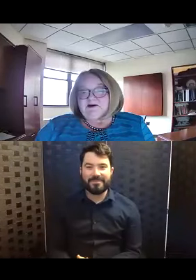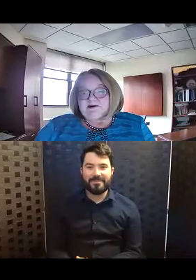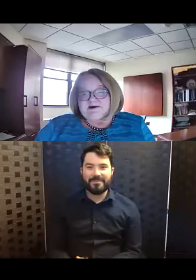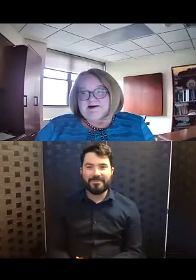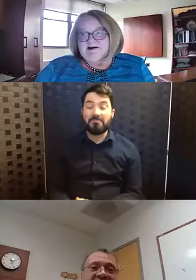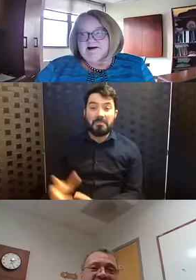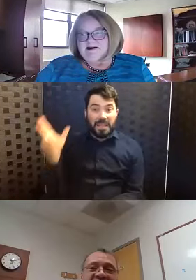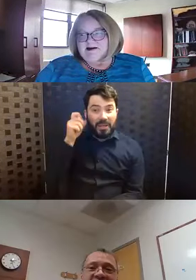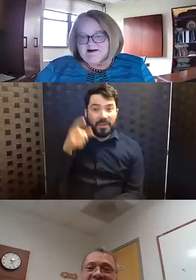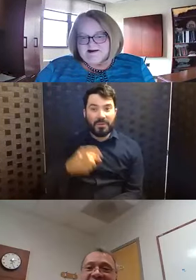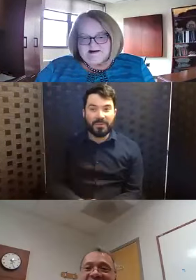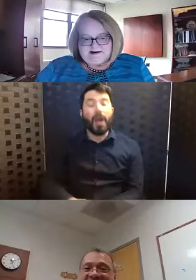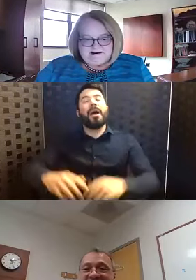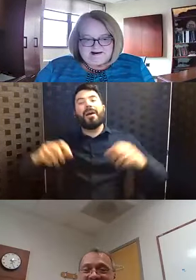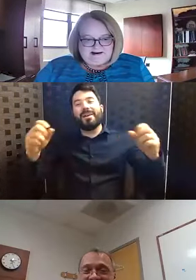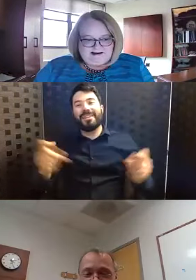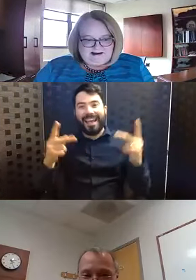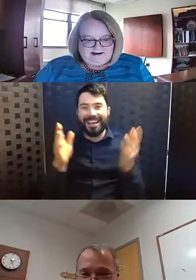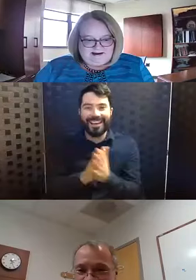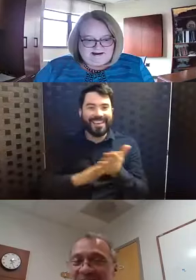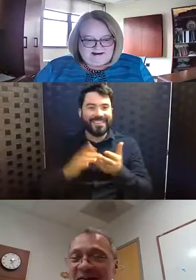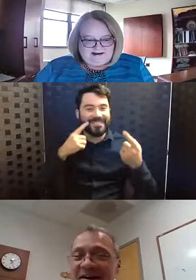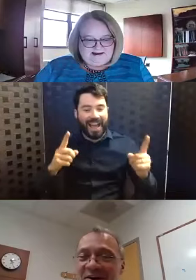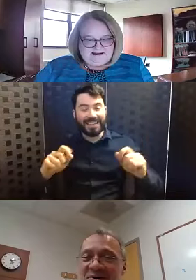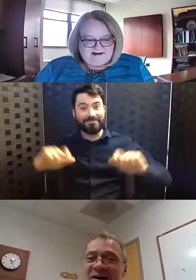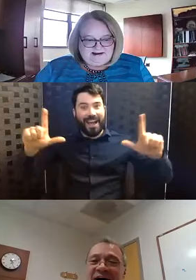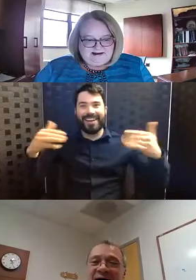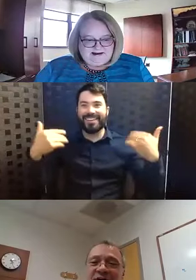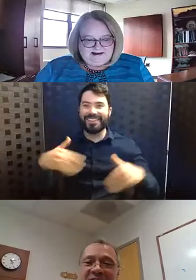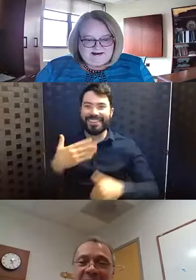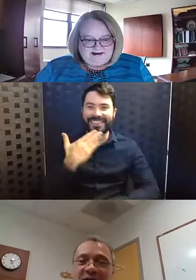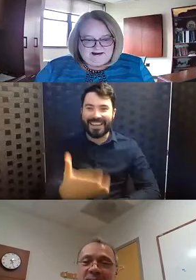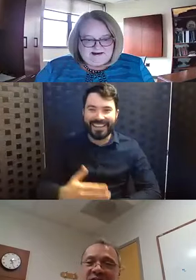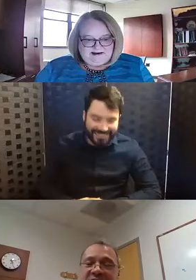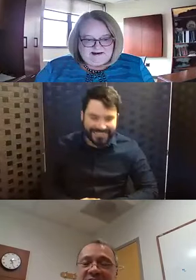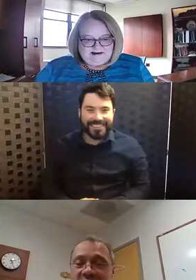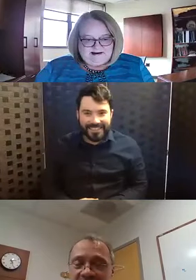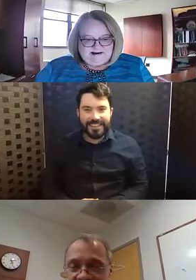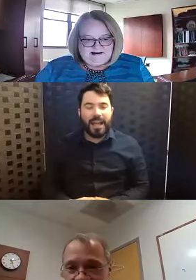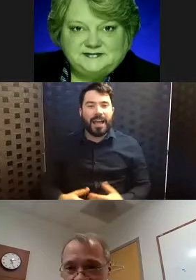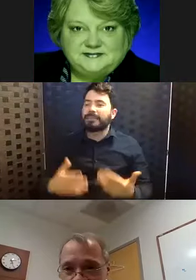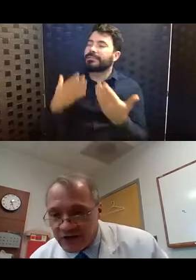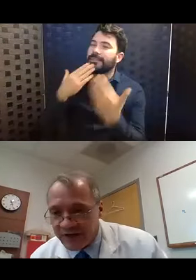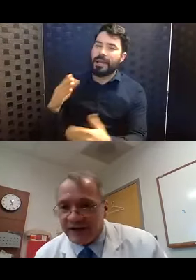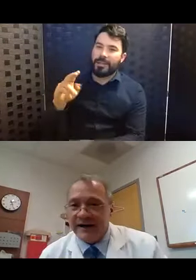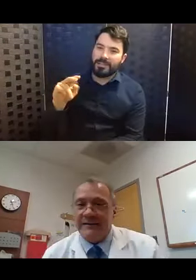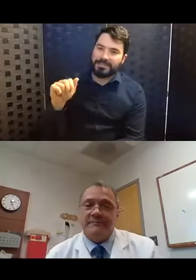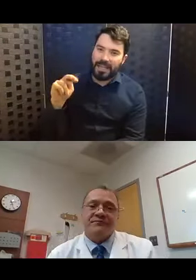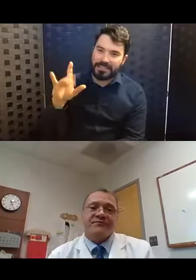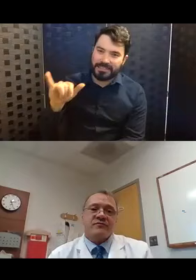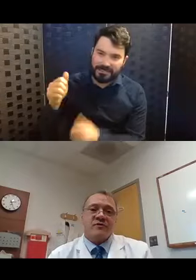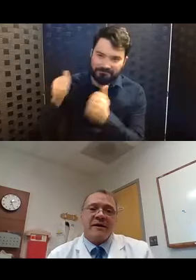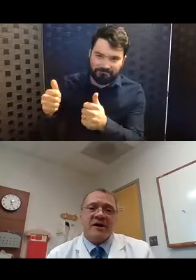We can hear you. Okay, there I am. Okay, thank you. I'm gonna update. Thank you, Nancy, very much. And